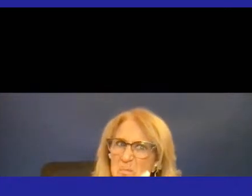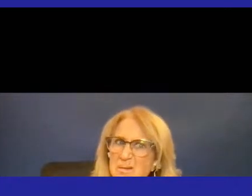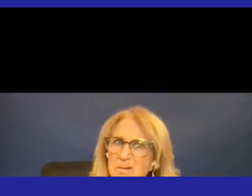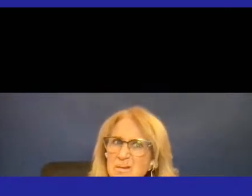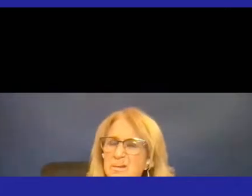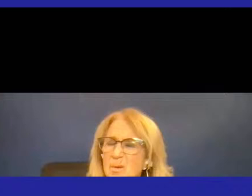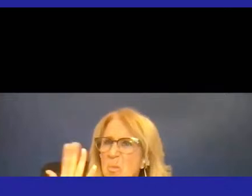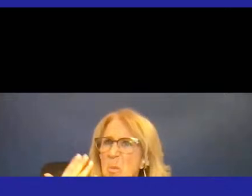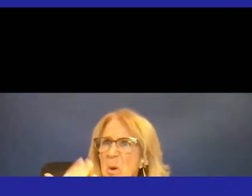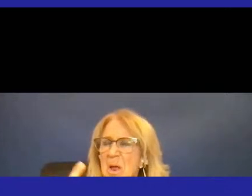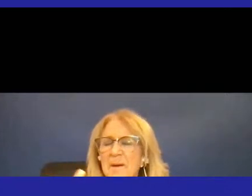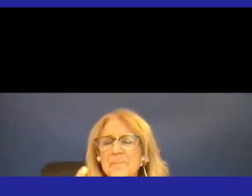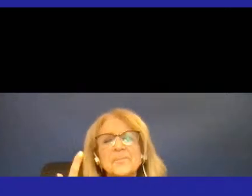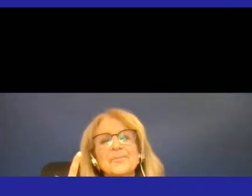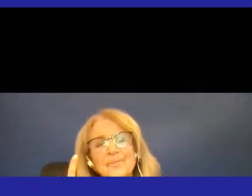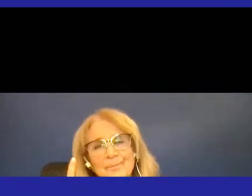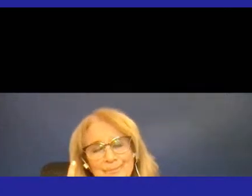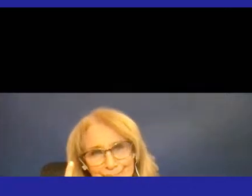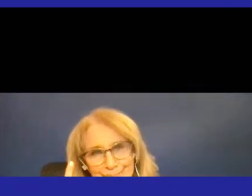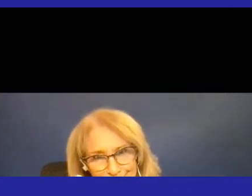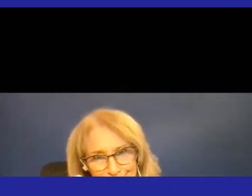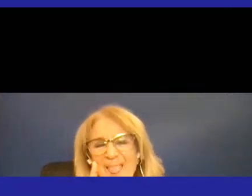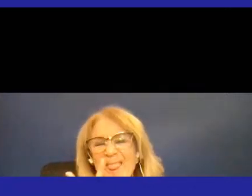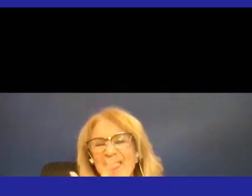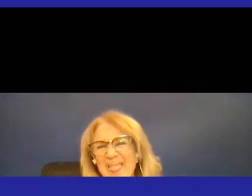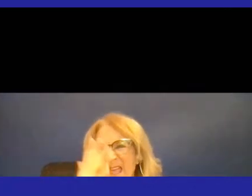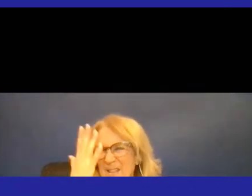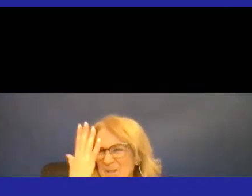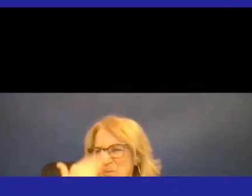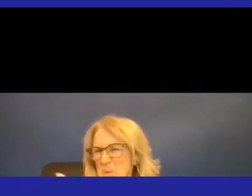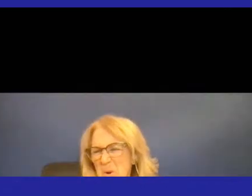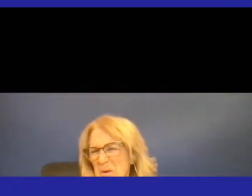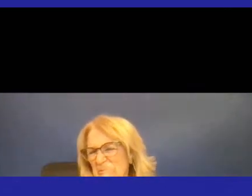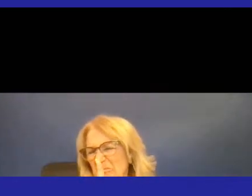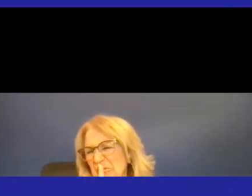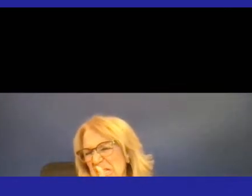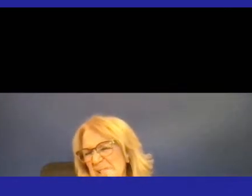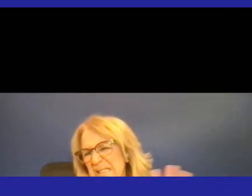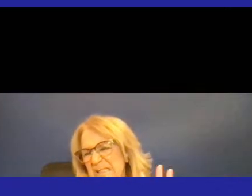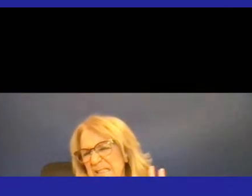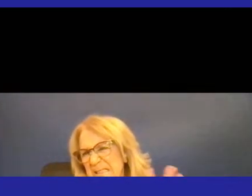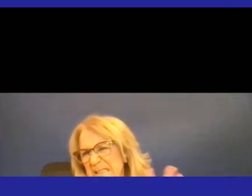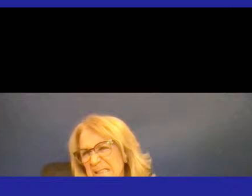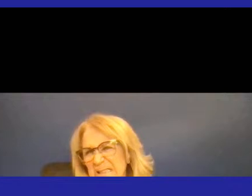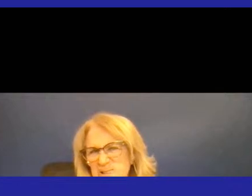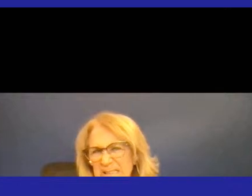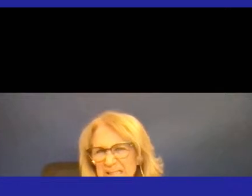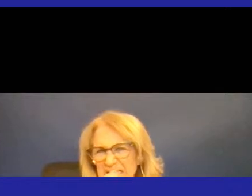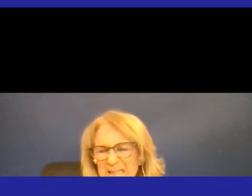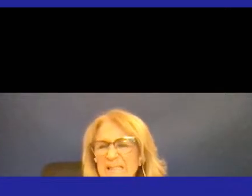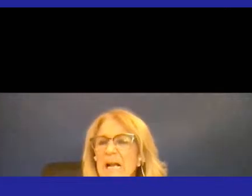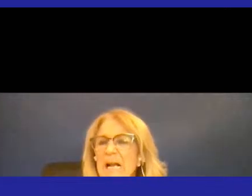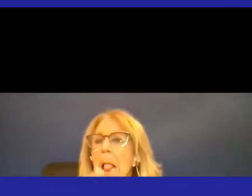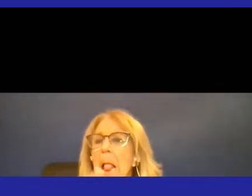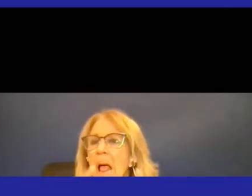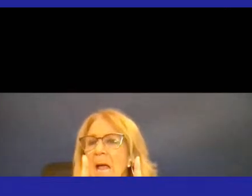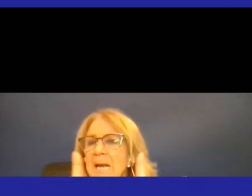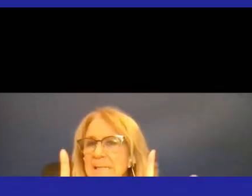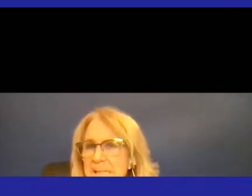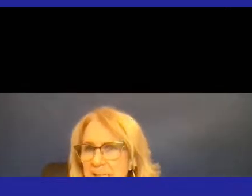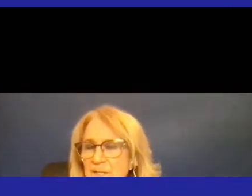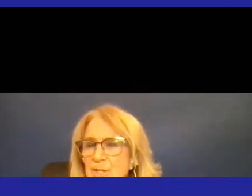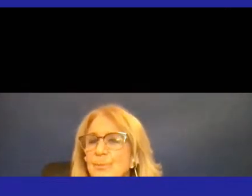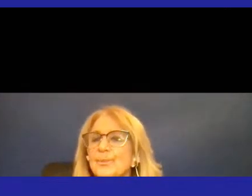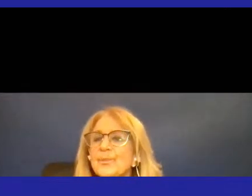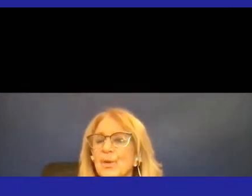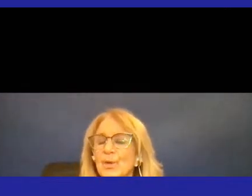for those reasons, we didn't love those. The one that a lot of systems use is, do providers respond to